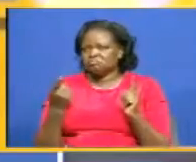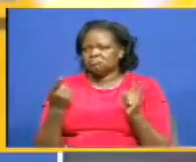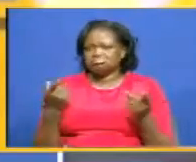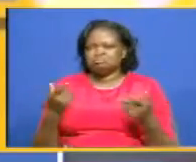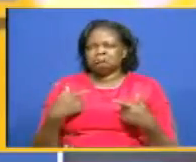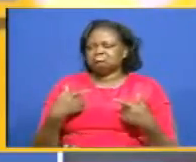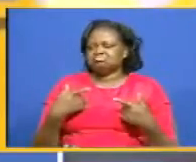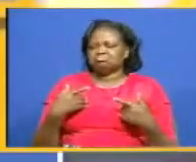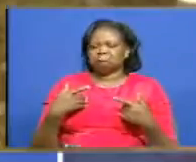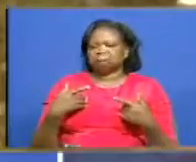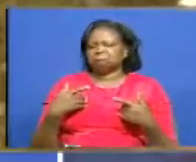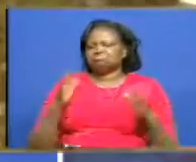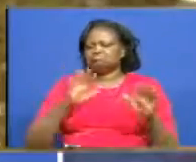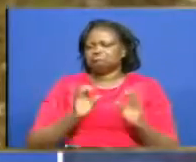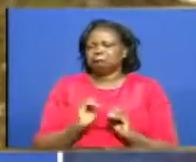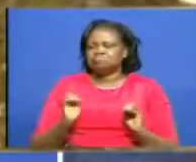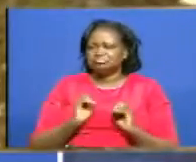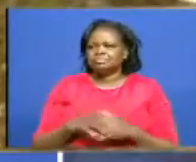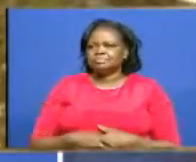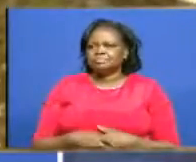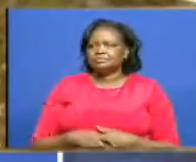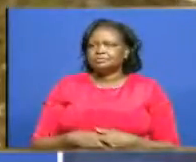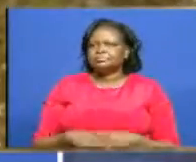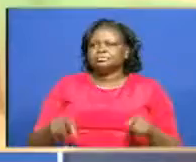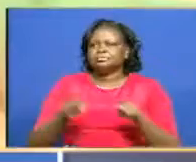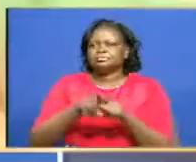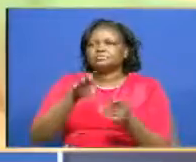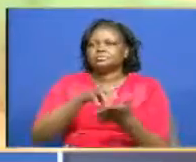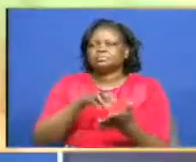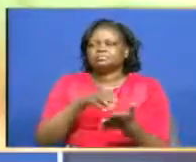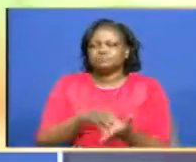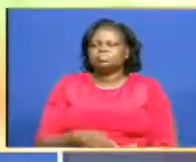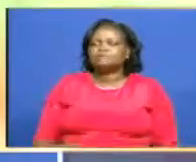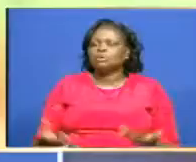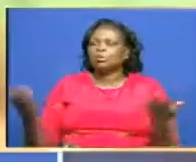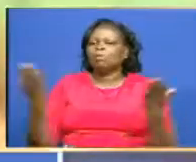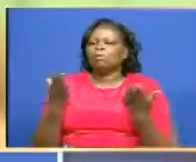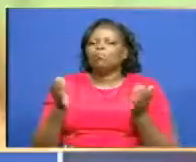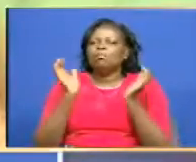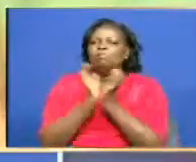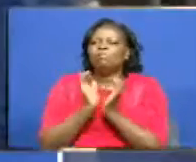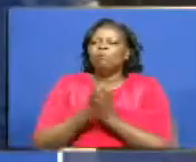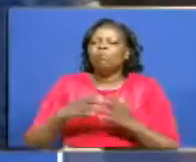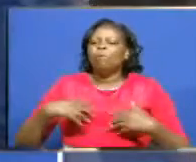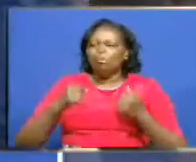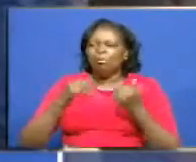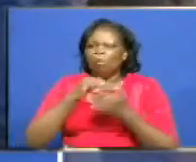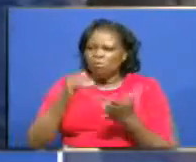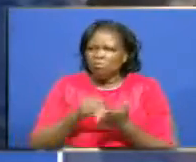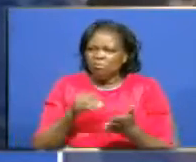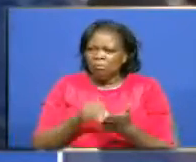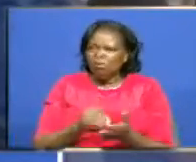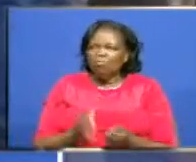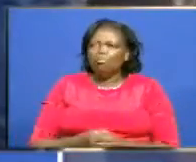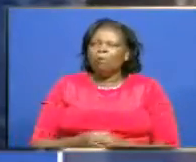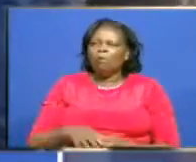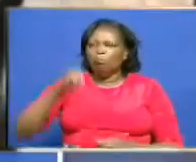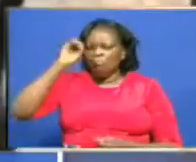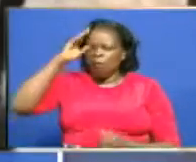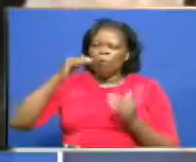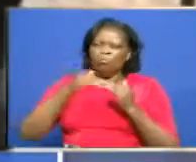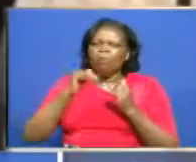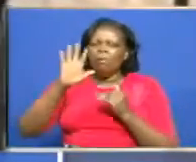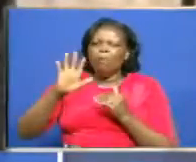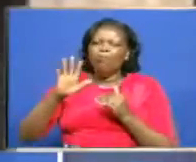sijapata kusumbuliwa. A similar situation is replicated at the Kasarani Health Center. At the Kiambu Level